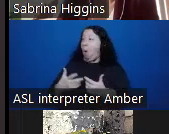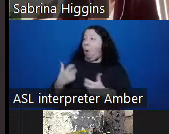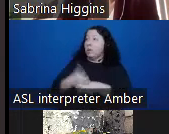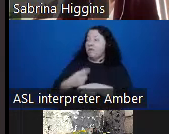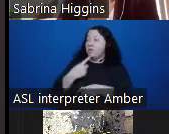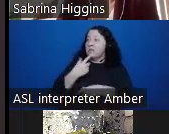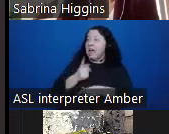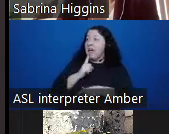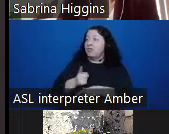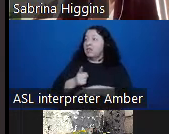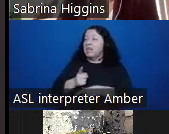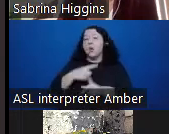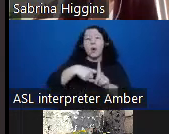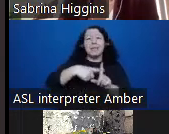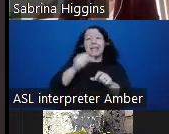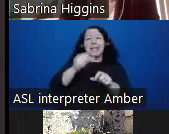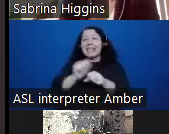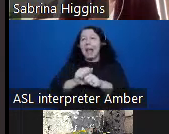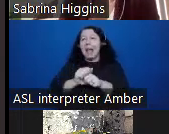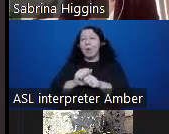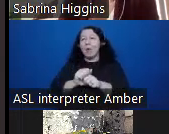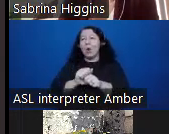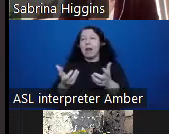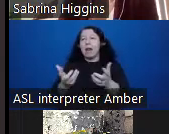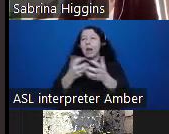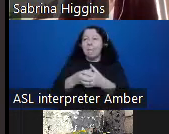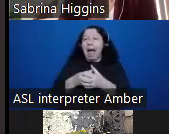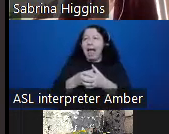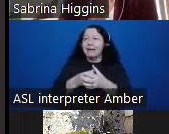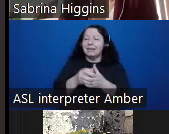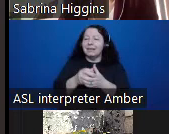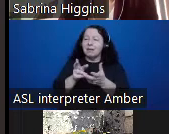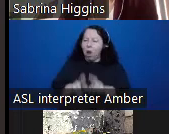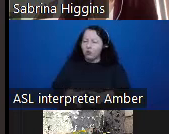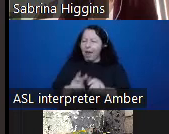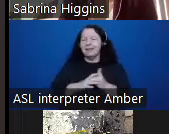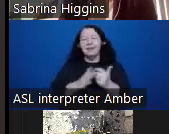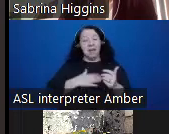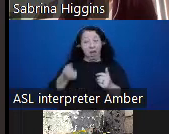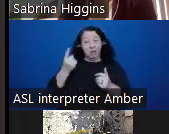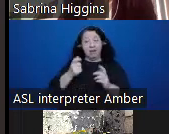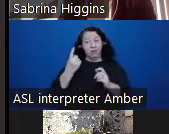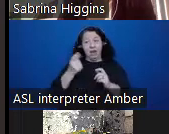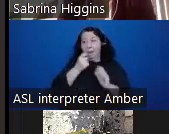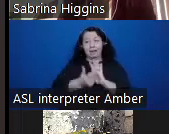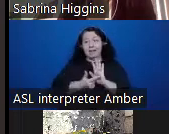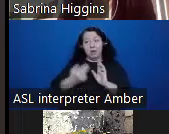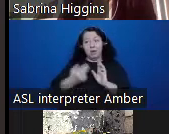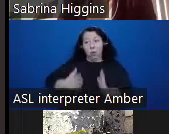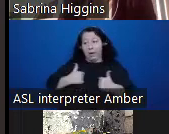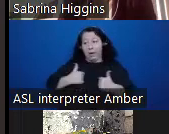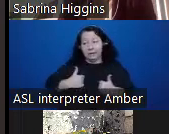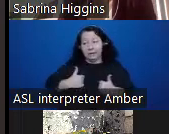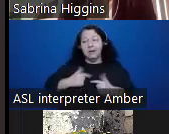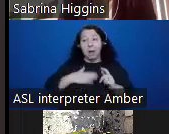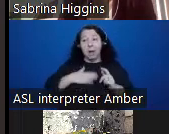labor combined contract. So my understanding of how they work, and I'm not a legal historian, but my understanding of how they work is that